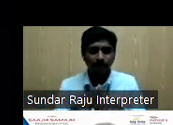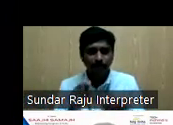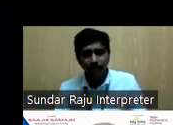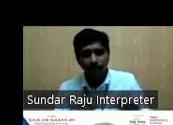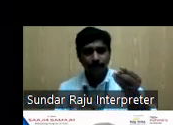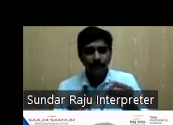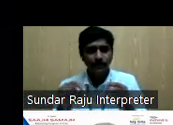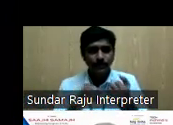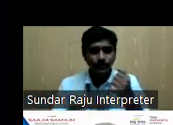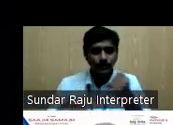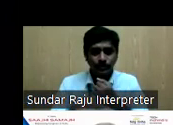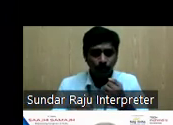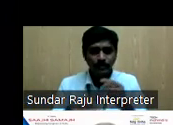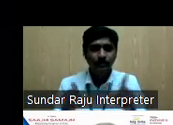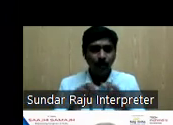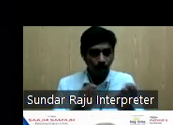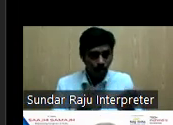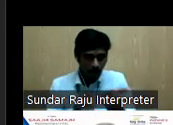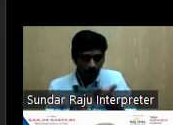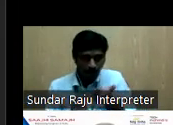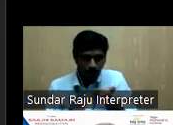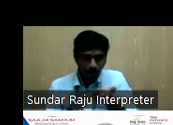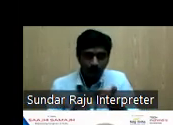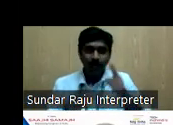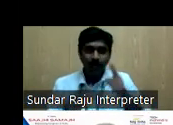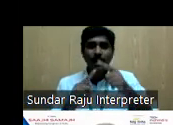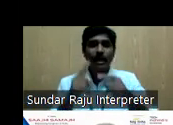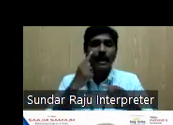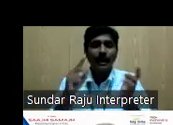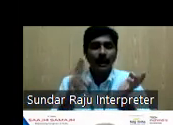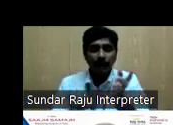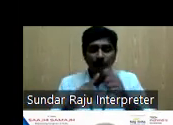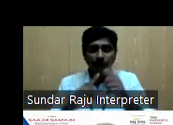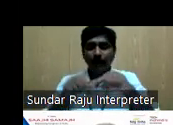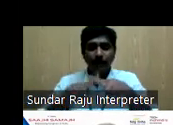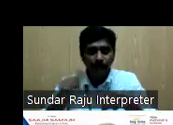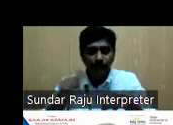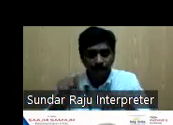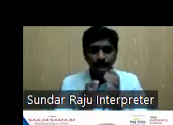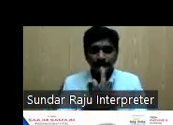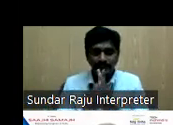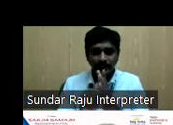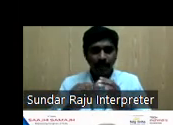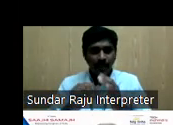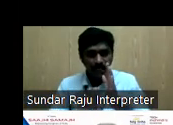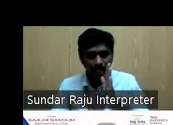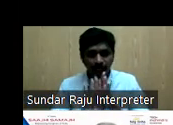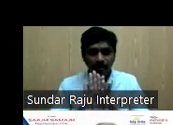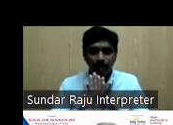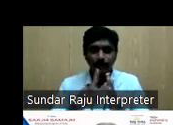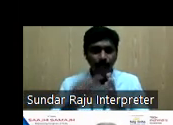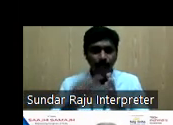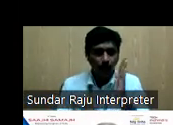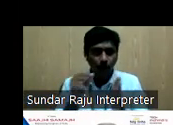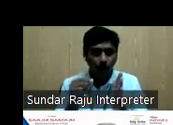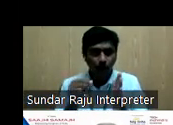social security schemes like loan facilities, income tax rebates, skill development, and any employment opportunities, legal